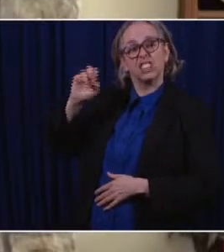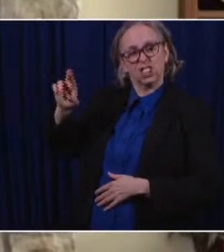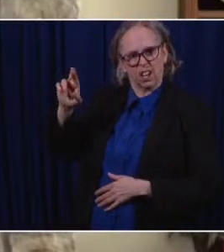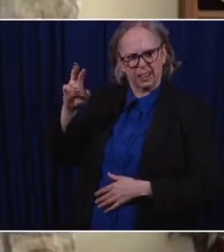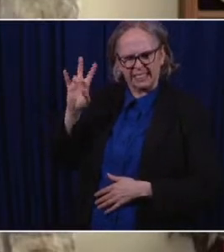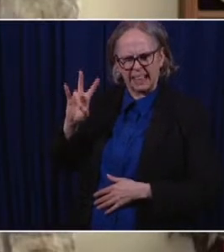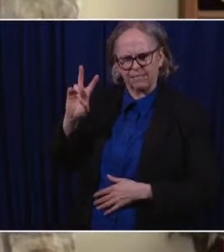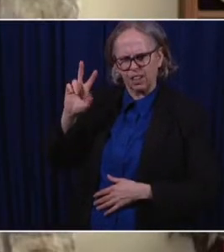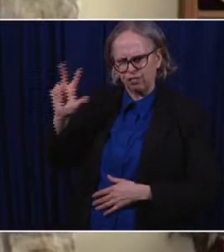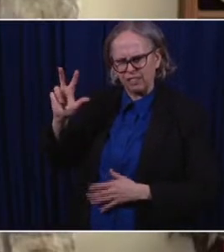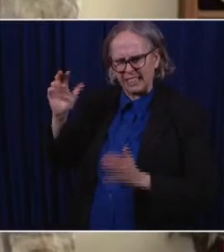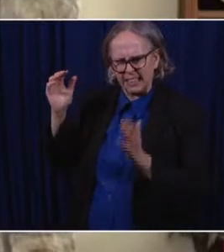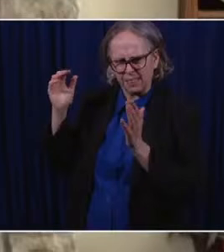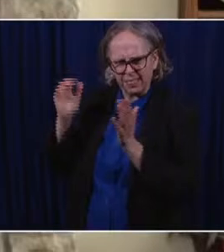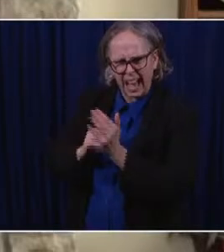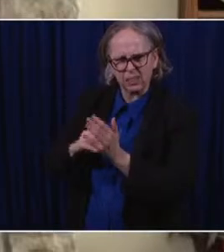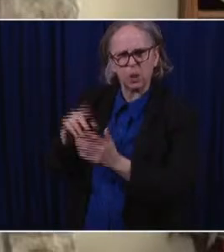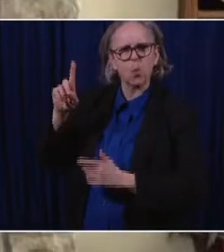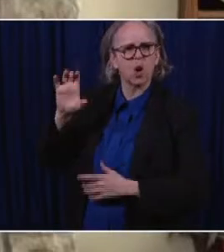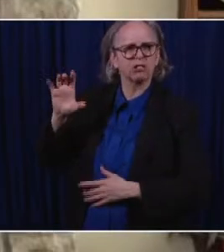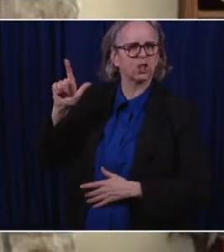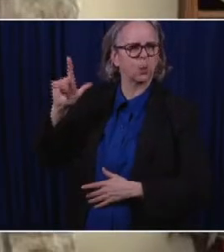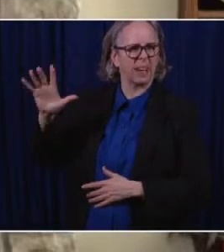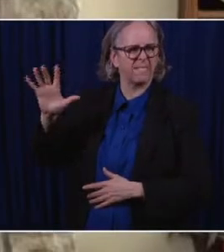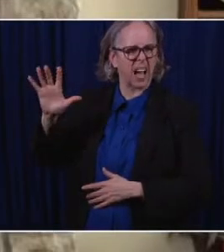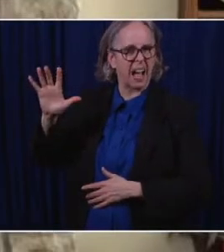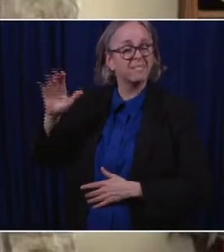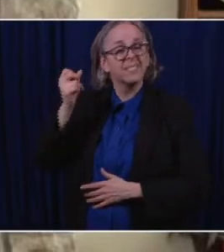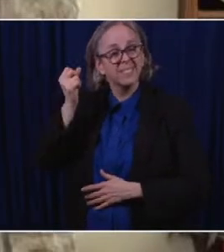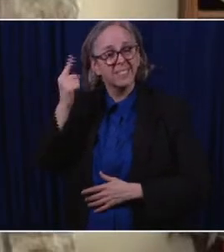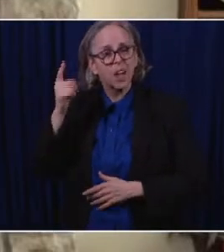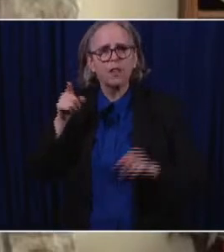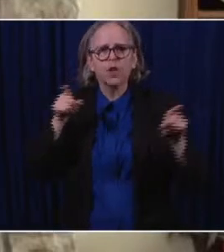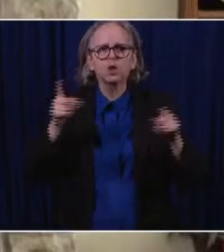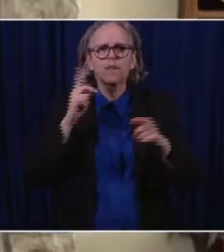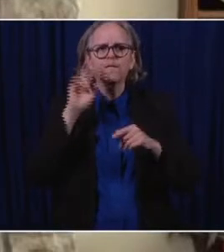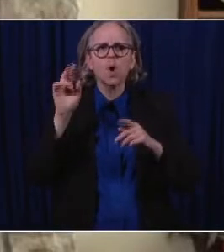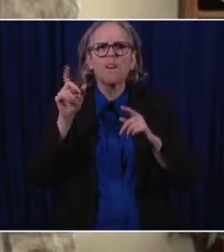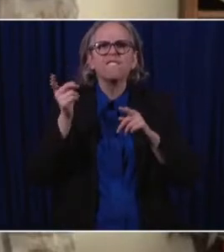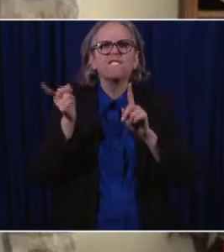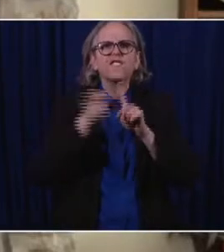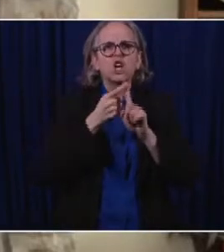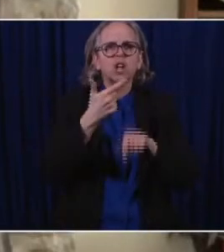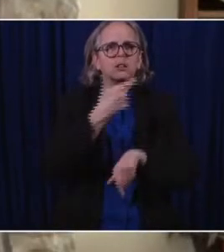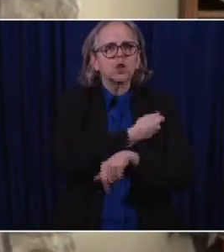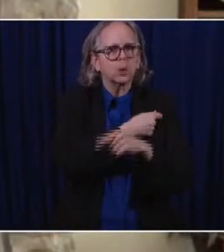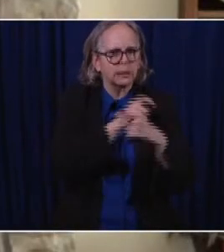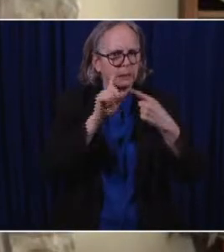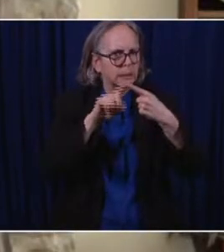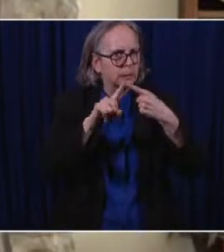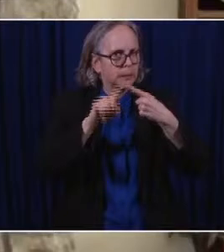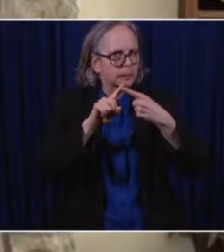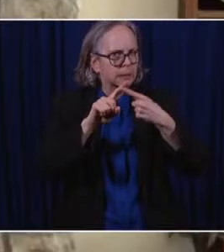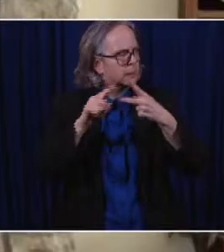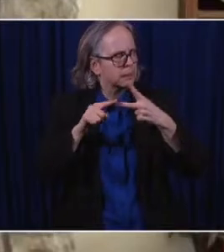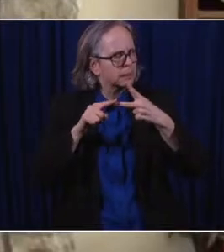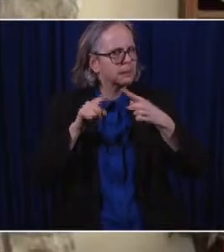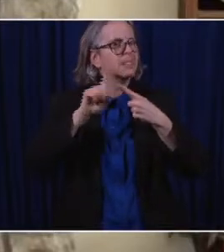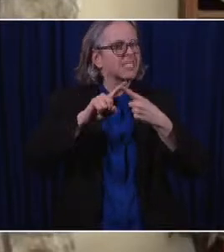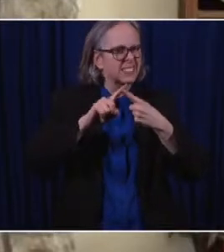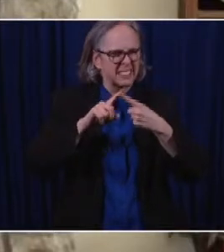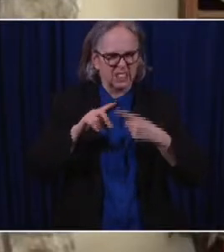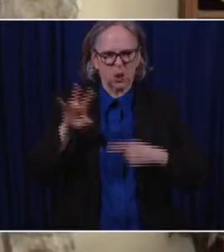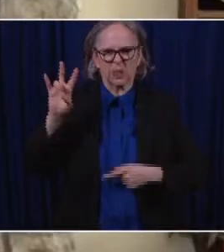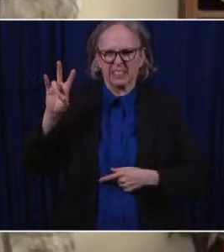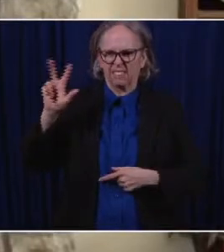73,125. These are first doses. These are first doses, which is what I always talk about. So again, Pfizer is